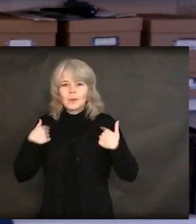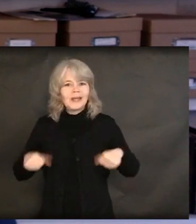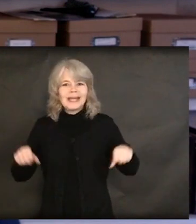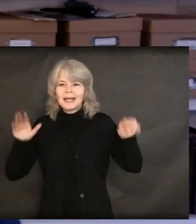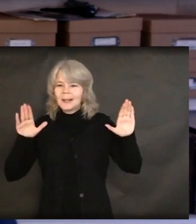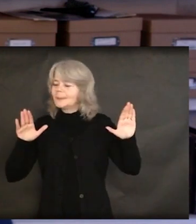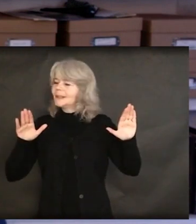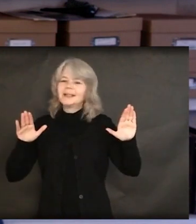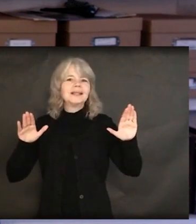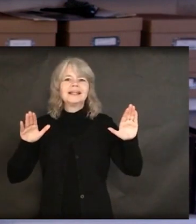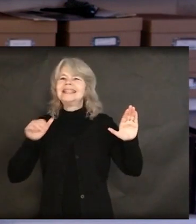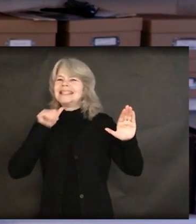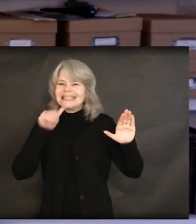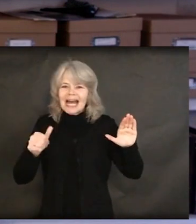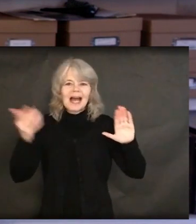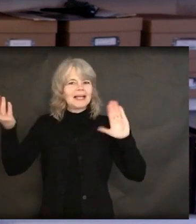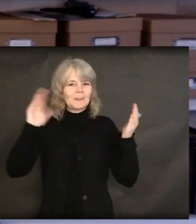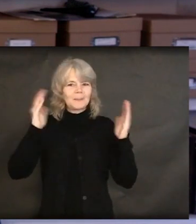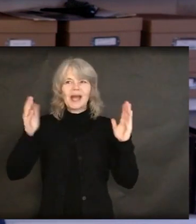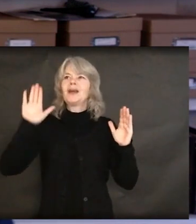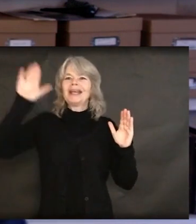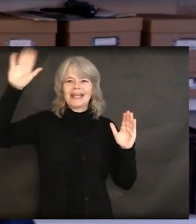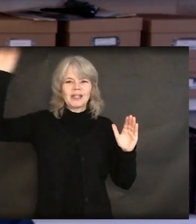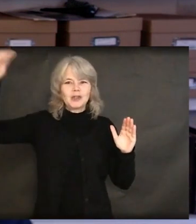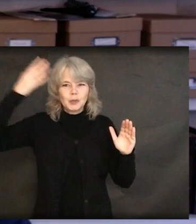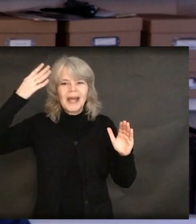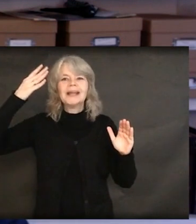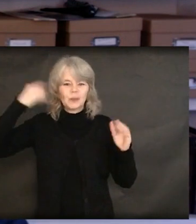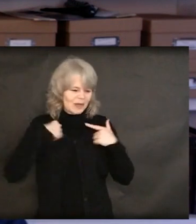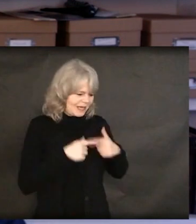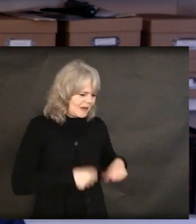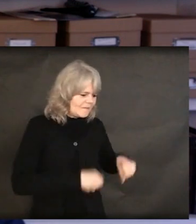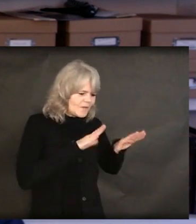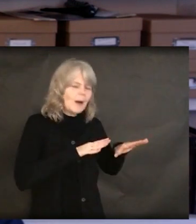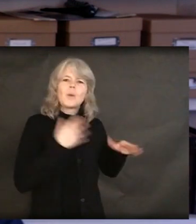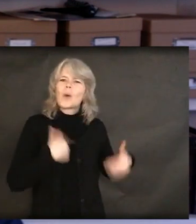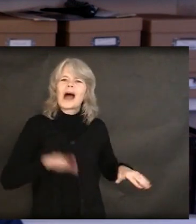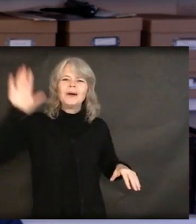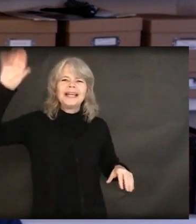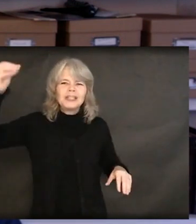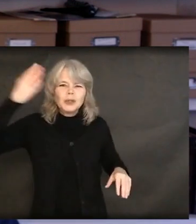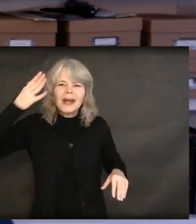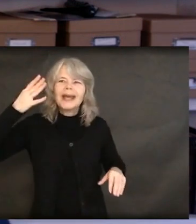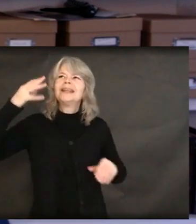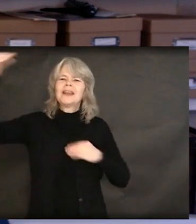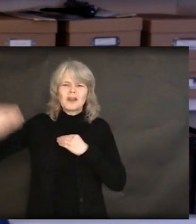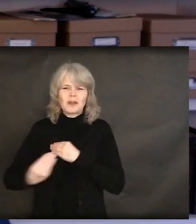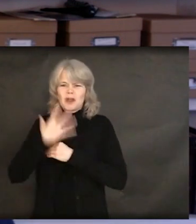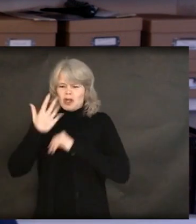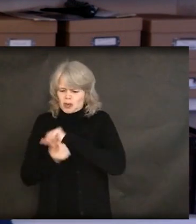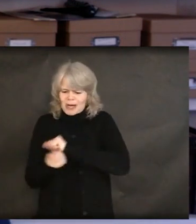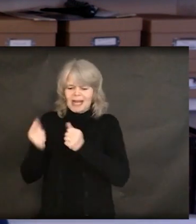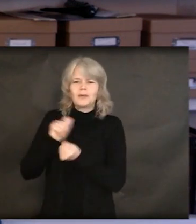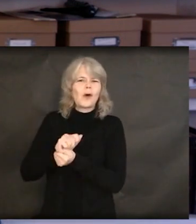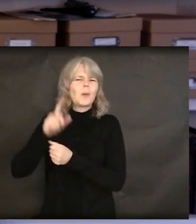Whatever we give up cannot compare to the bounties of God's grace, the transformation the resurrection of Jesus brings in its wake, the community